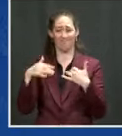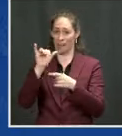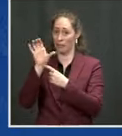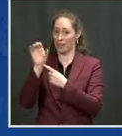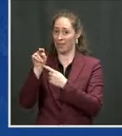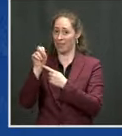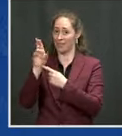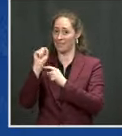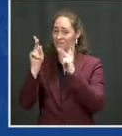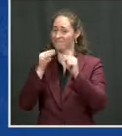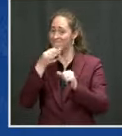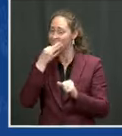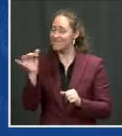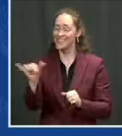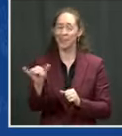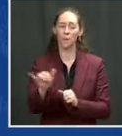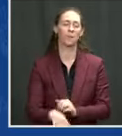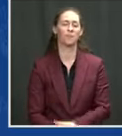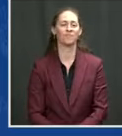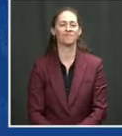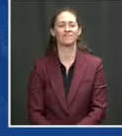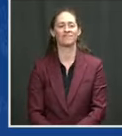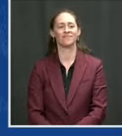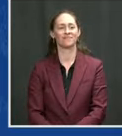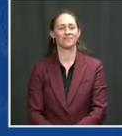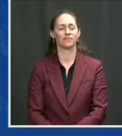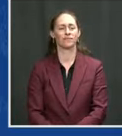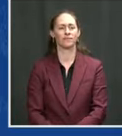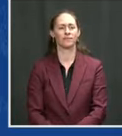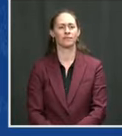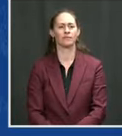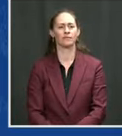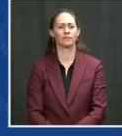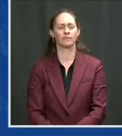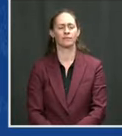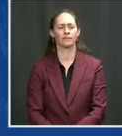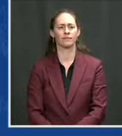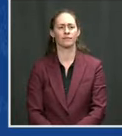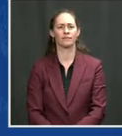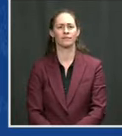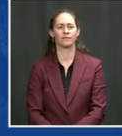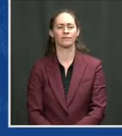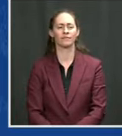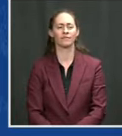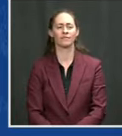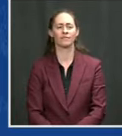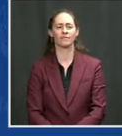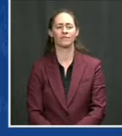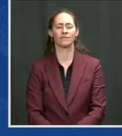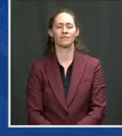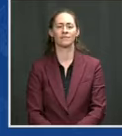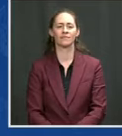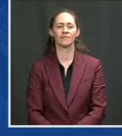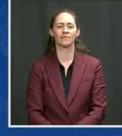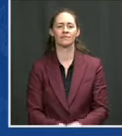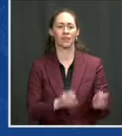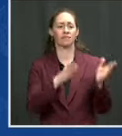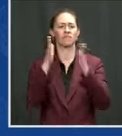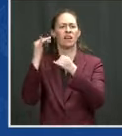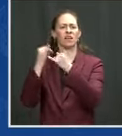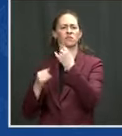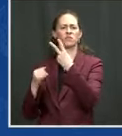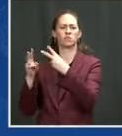you know, before we hear from the final two governors, I want to bring my top advisor on health equity